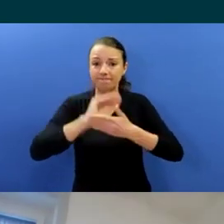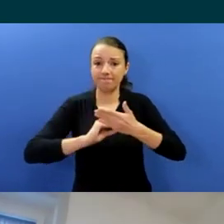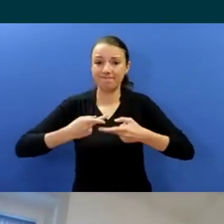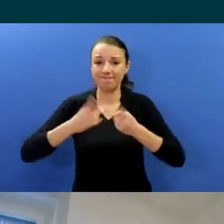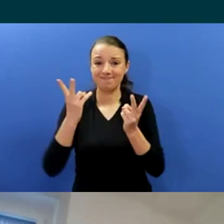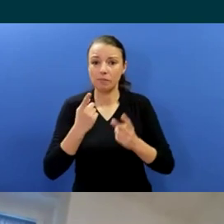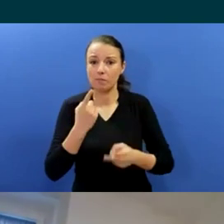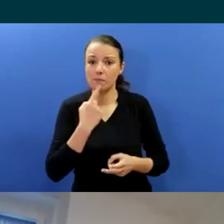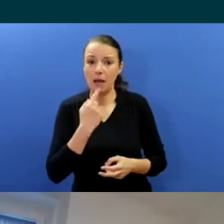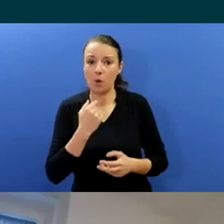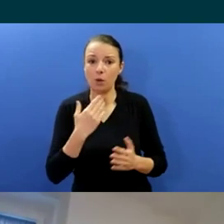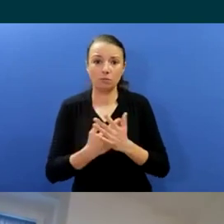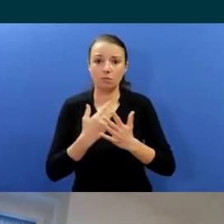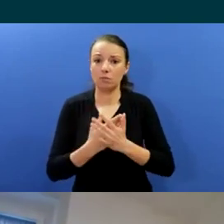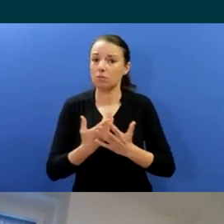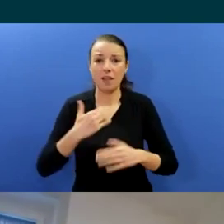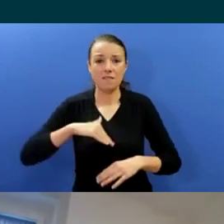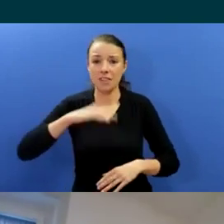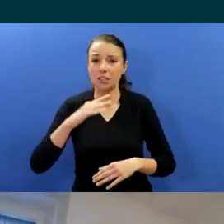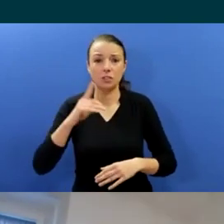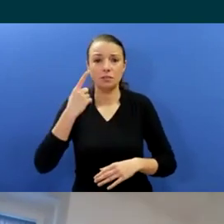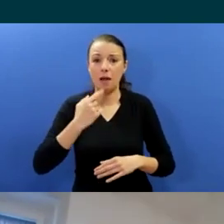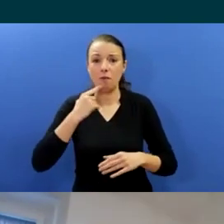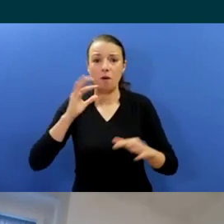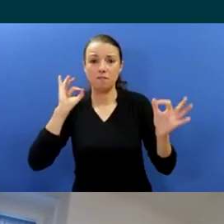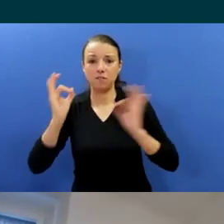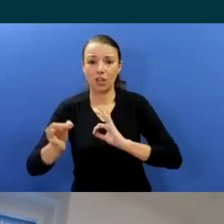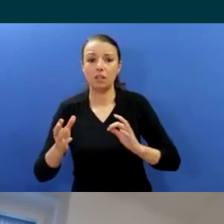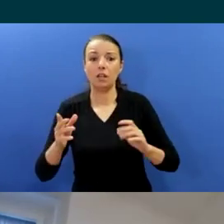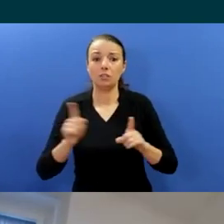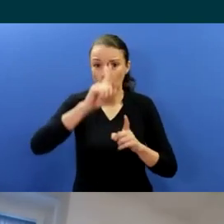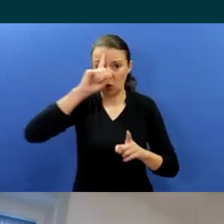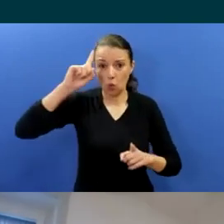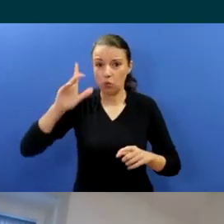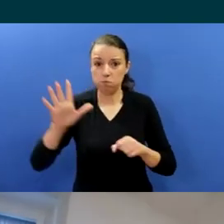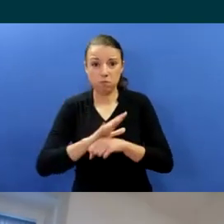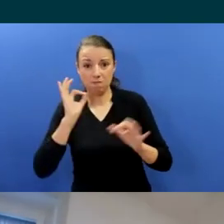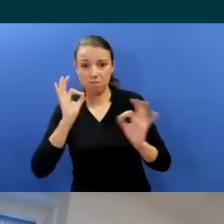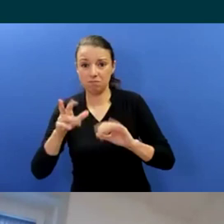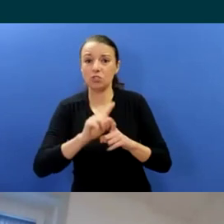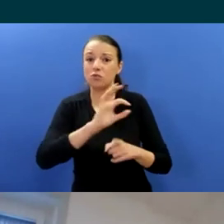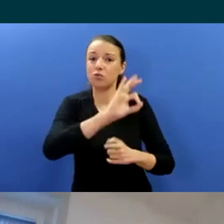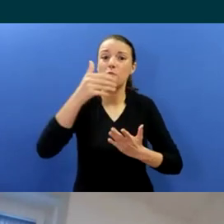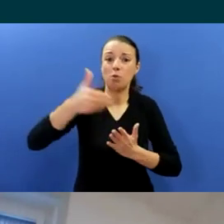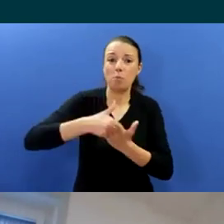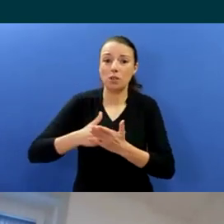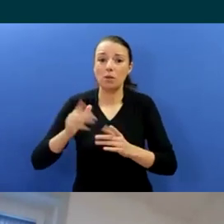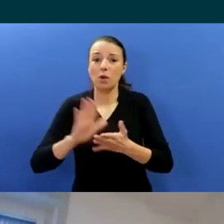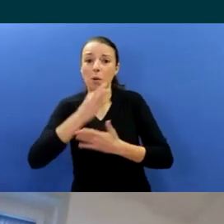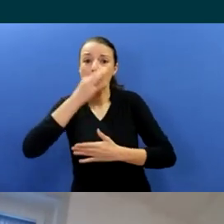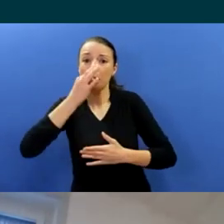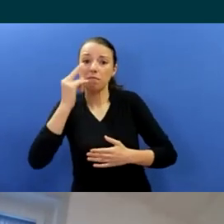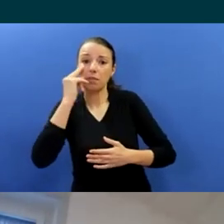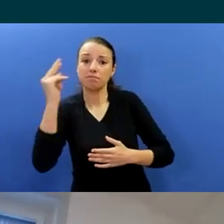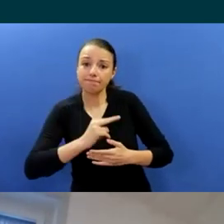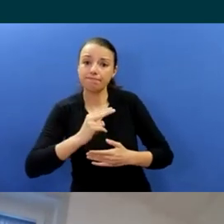would have the possibility to propose projects. So we also identified a list of people that we then